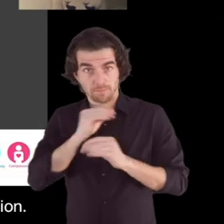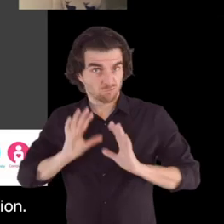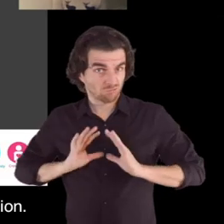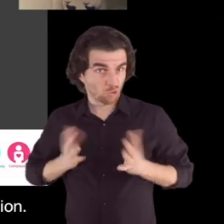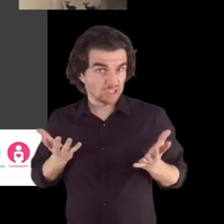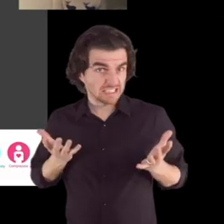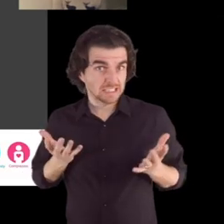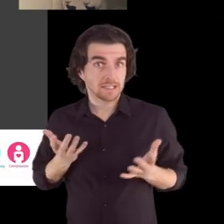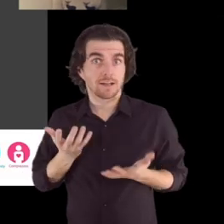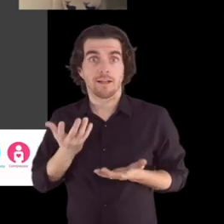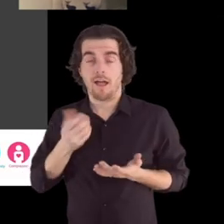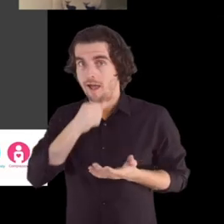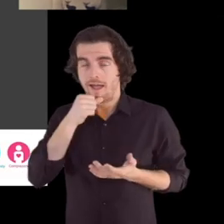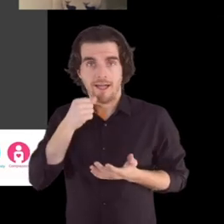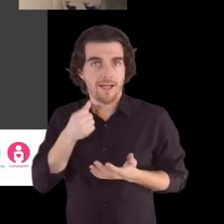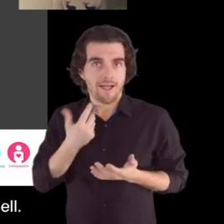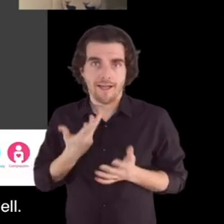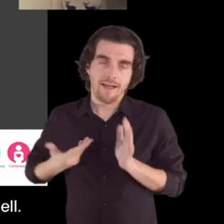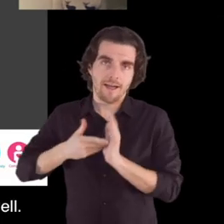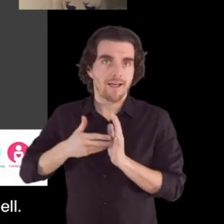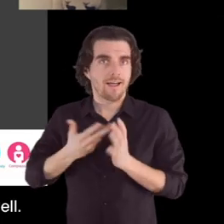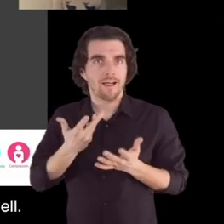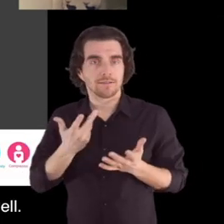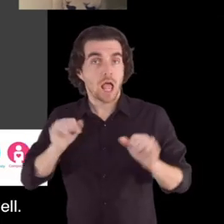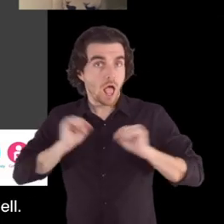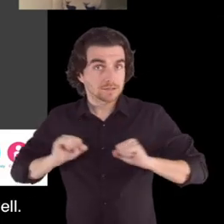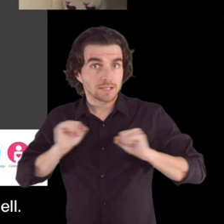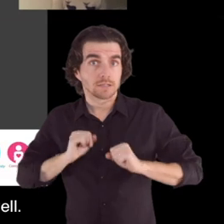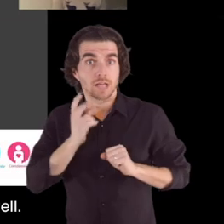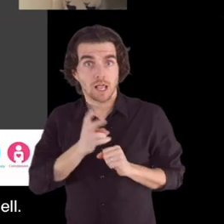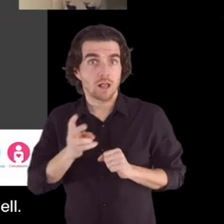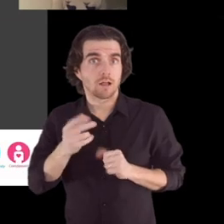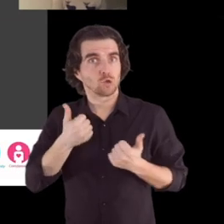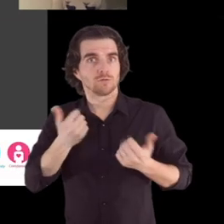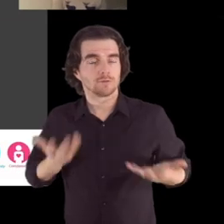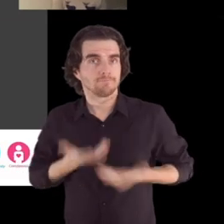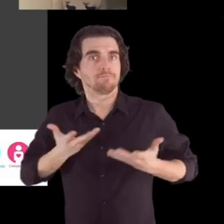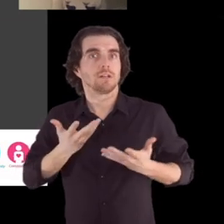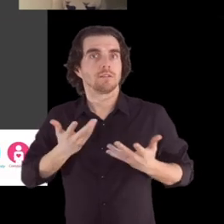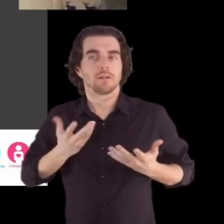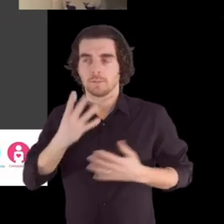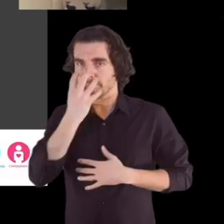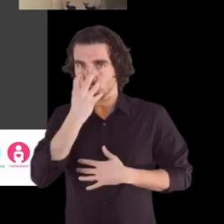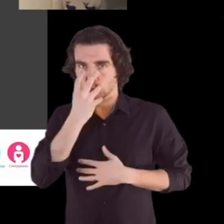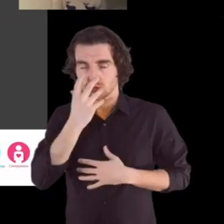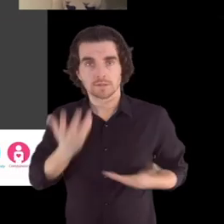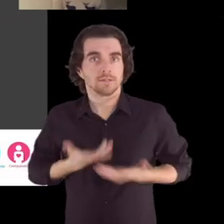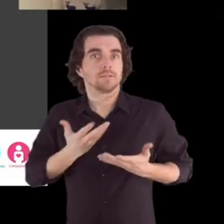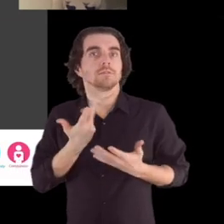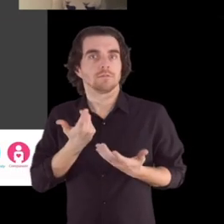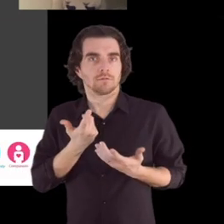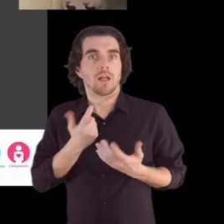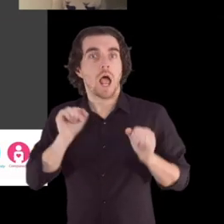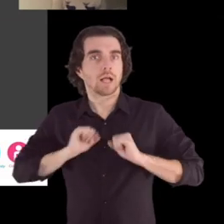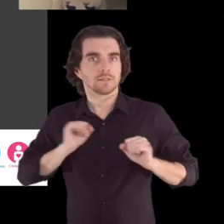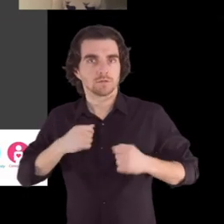session. And also sleeping is free, so that makes it an added bonus as well. Exercise, again, is another great one for lifting our mood. When